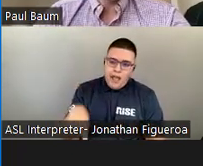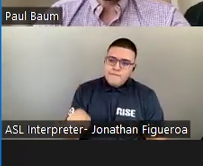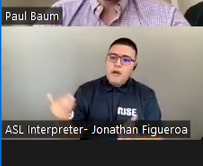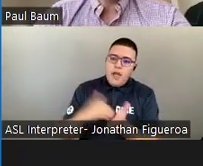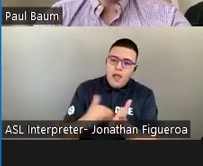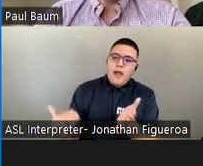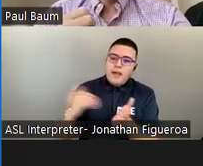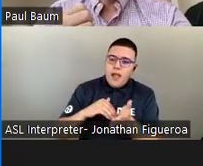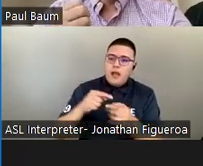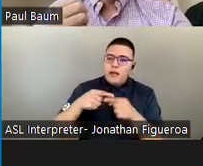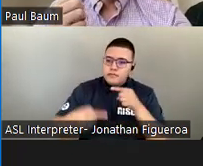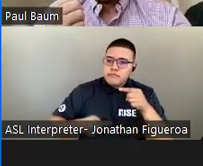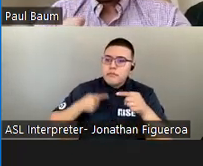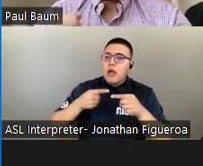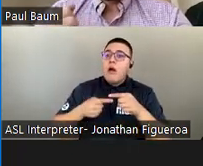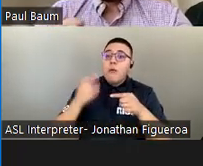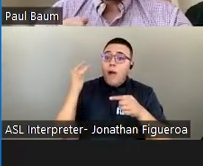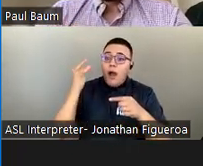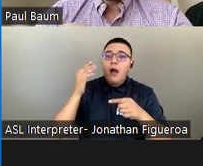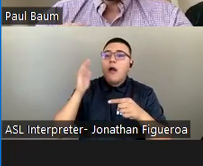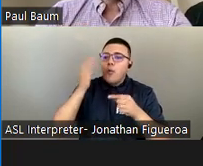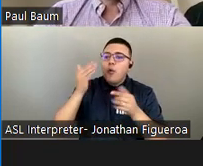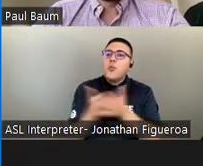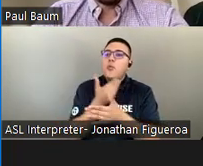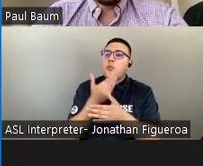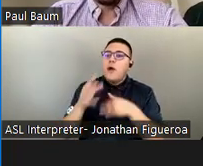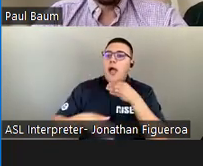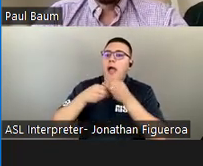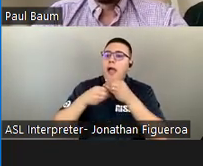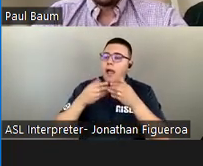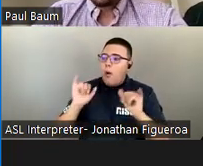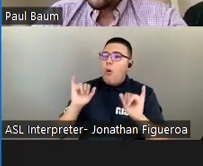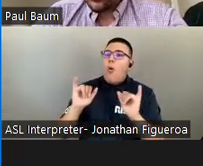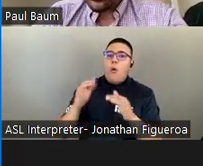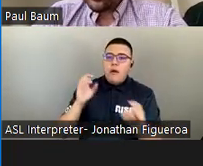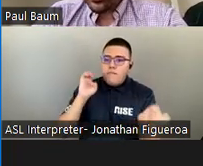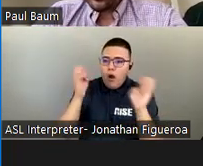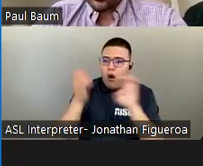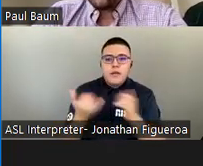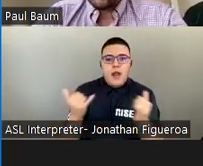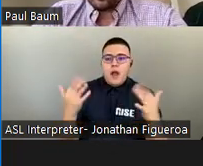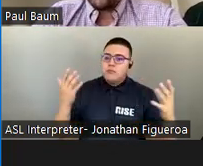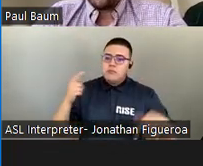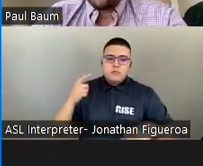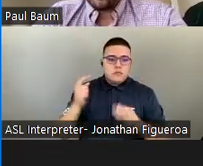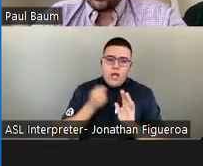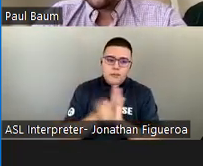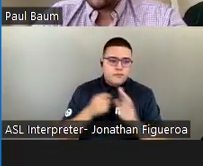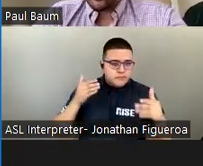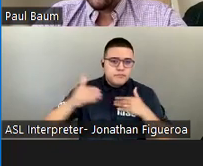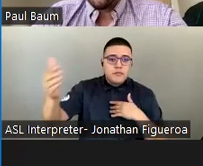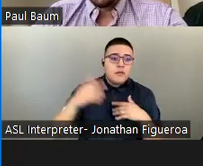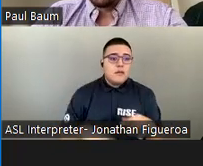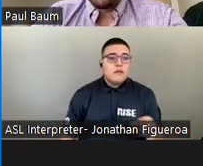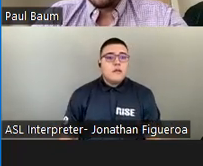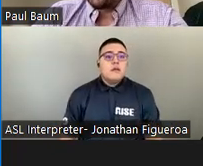of using the information that we're provided here. Family Acceptance Project, which I'll have on the next